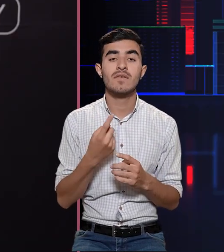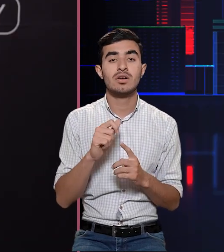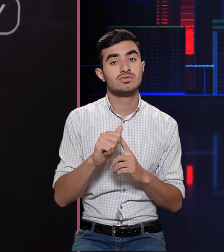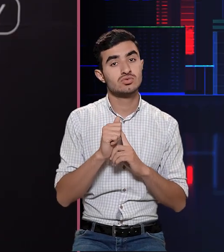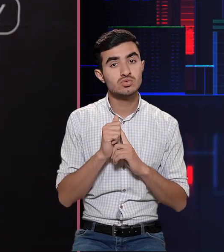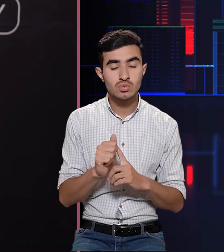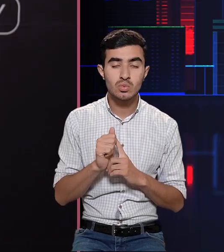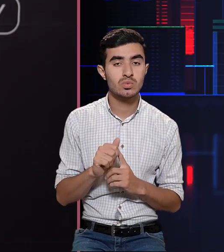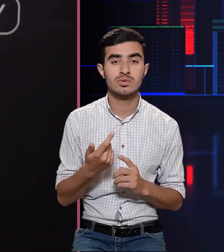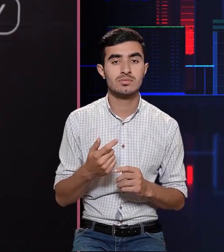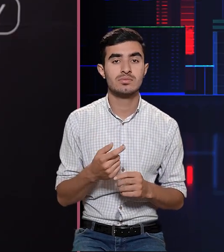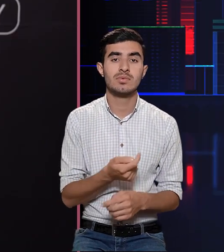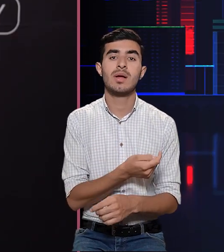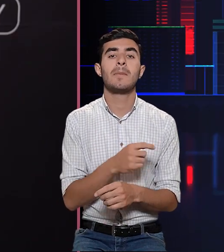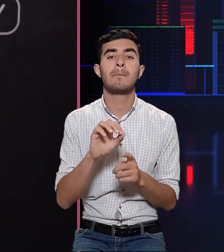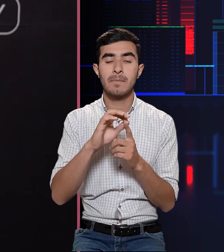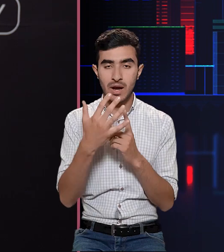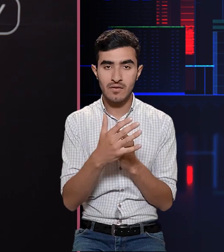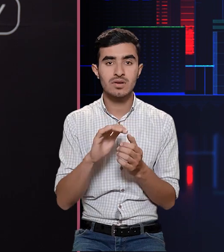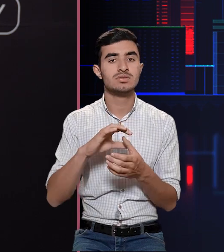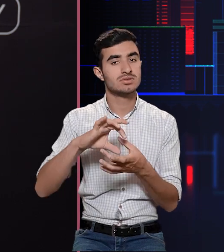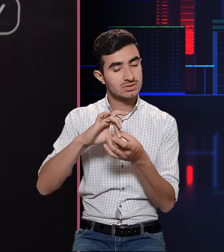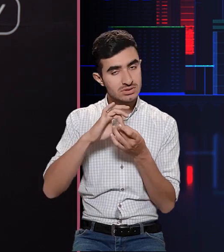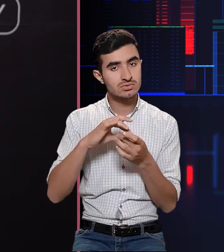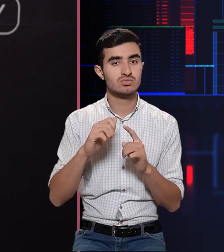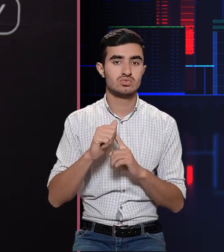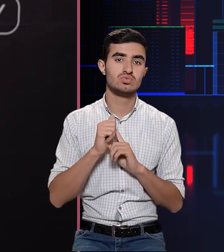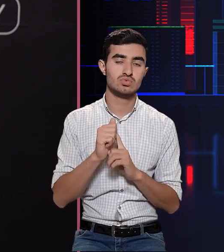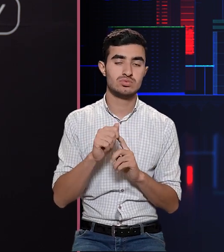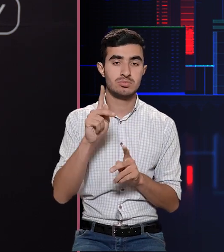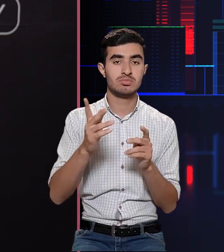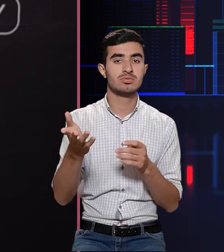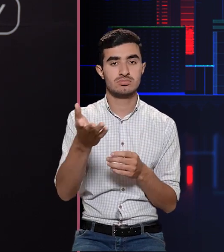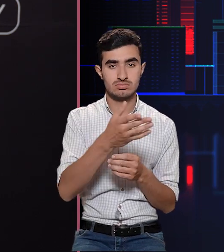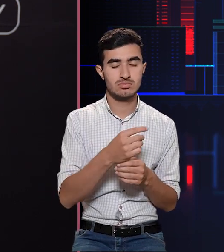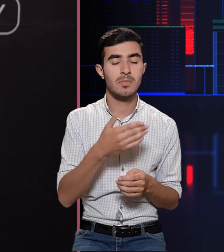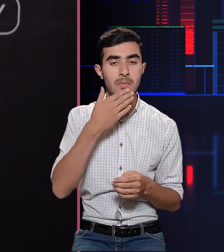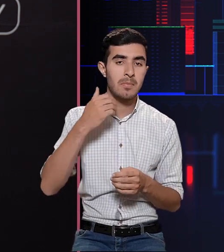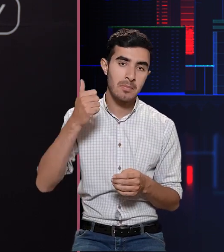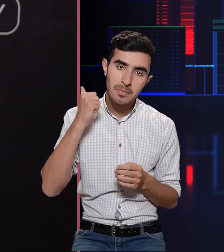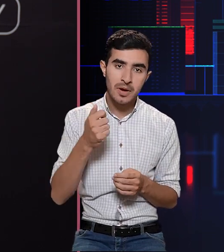be joining hands with the private sector to get the best